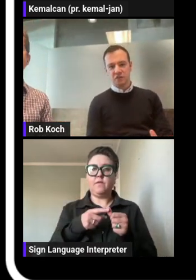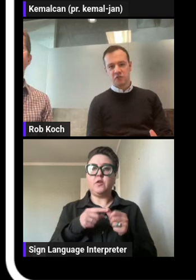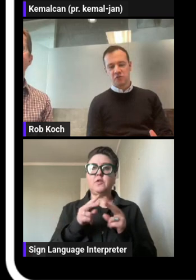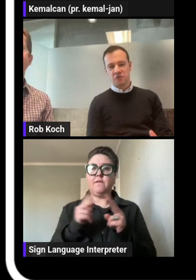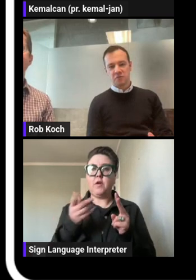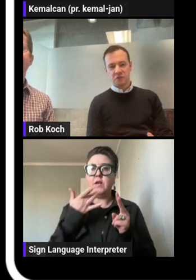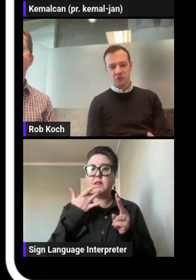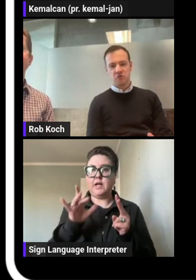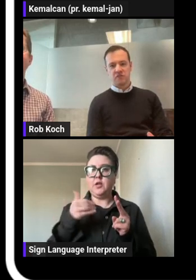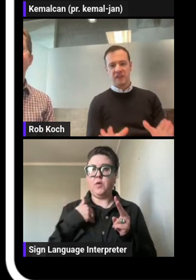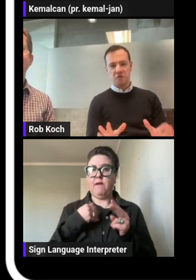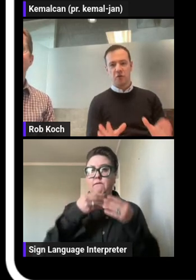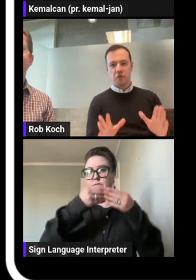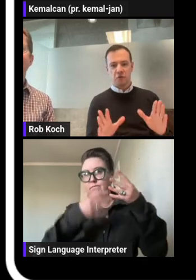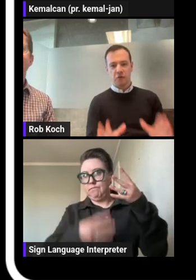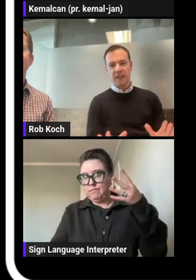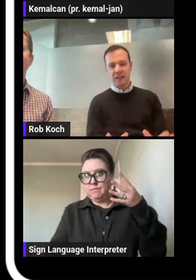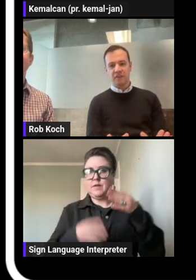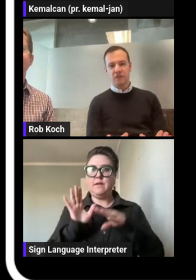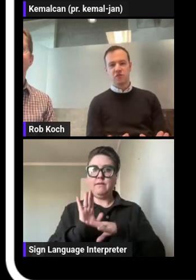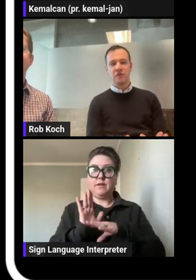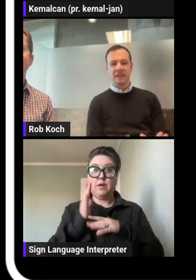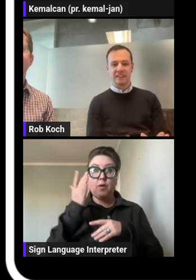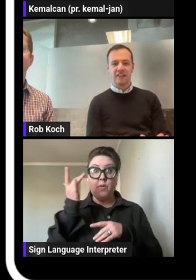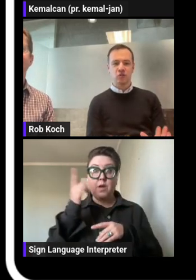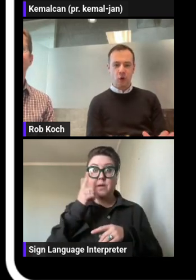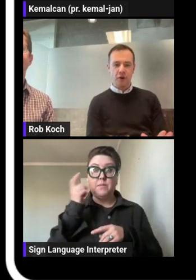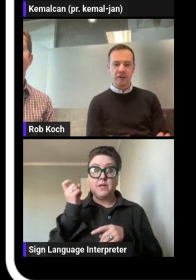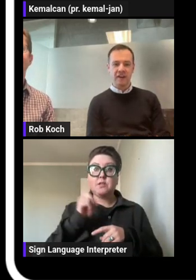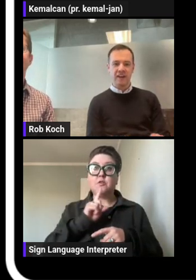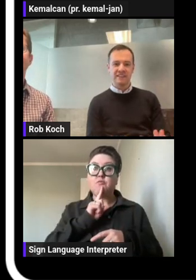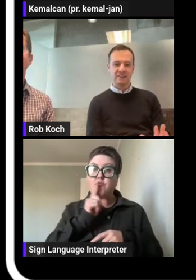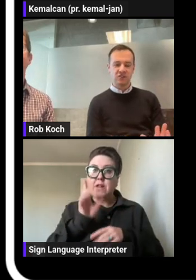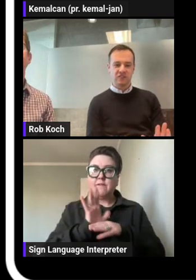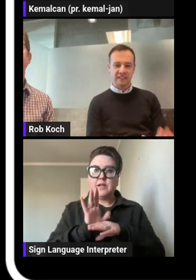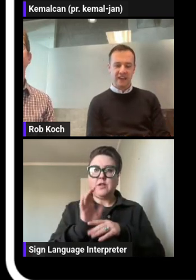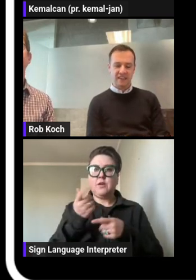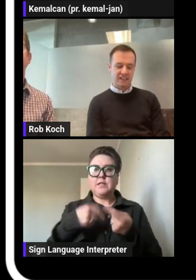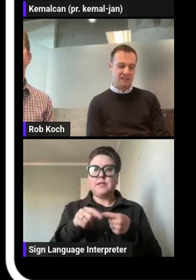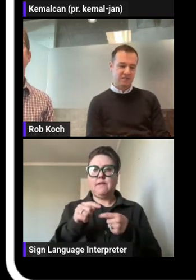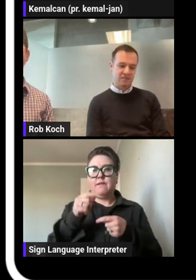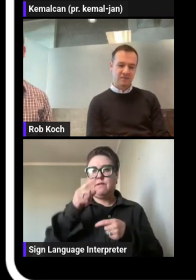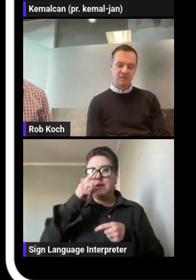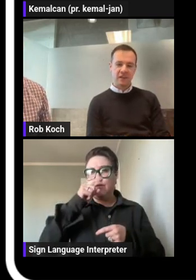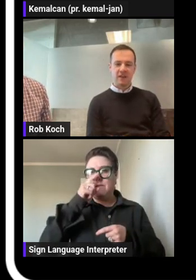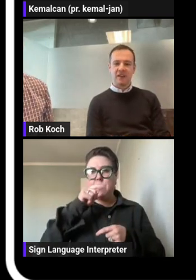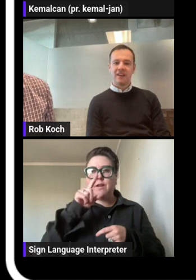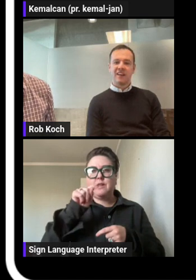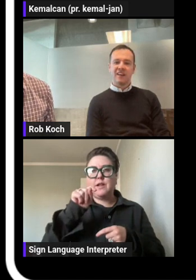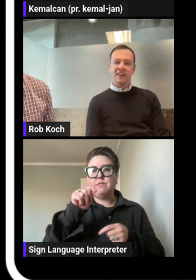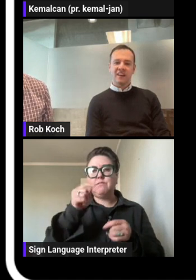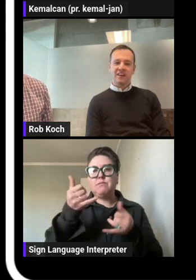these videos because they were real videos rather than toy data sets.